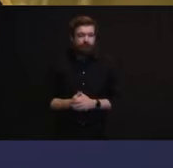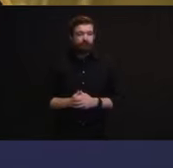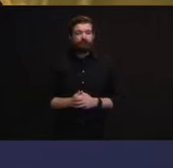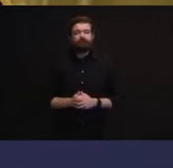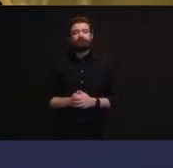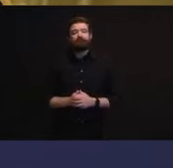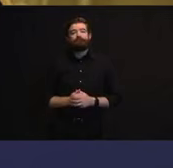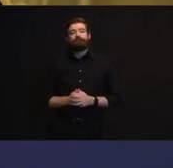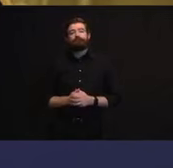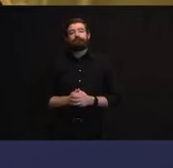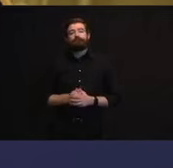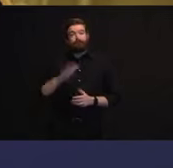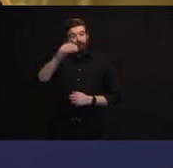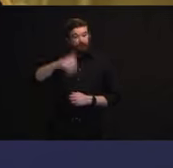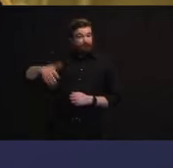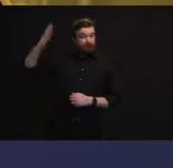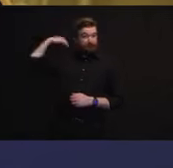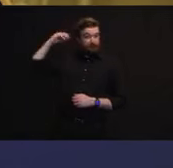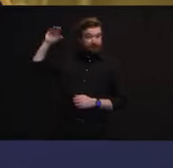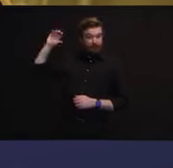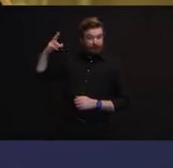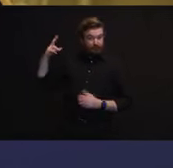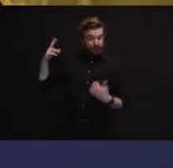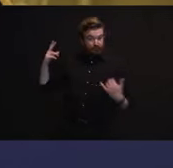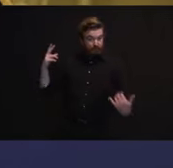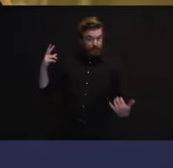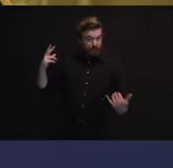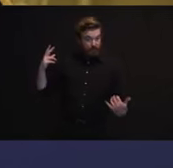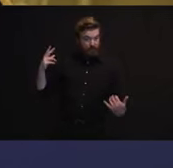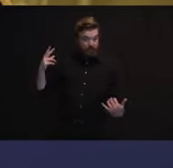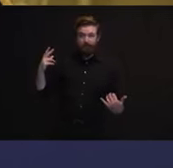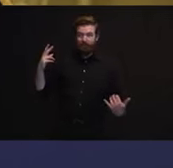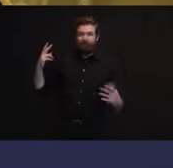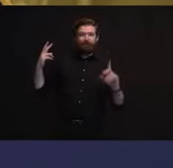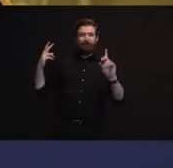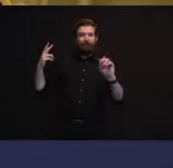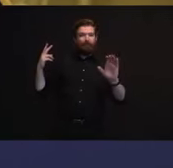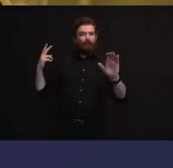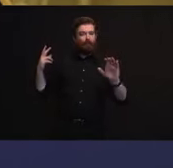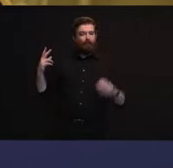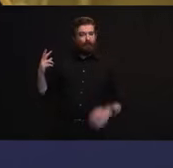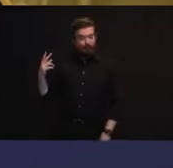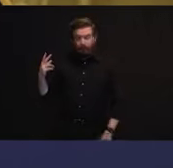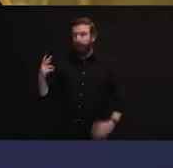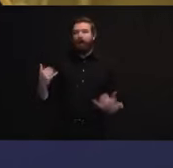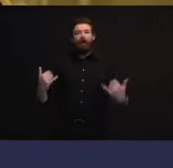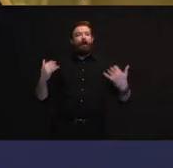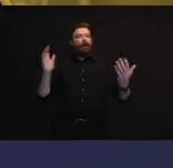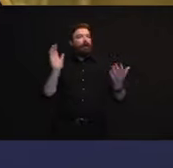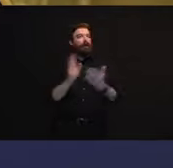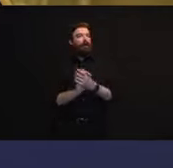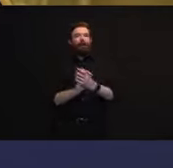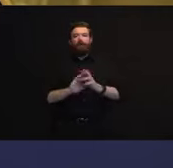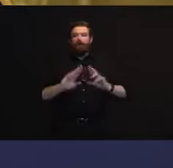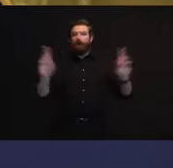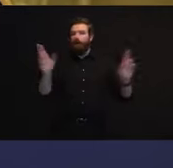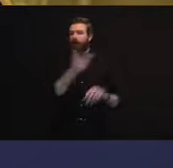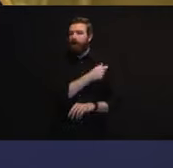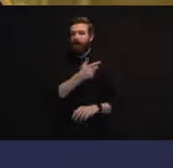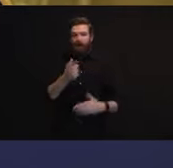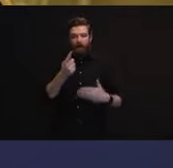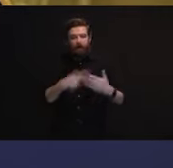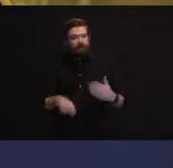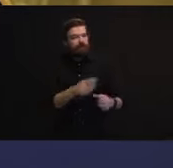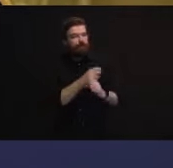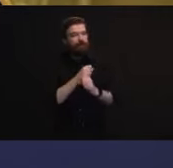that is subject to the FDA's approval, we'll have vaccines next week. It's extraordinary. So this